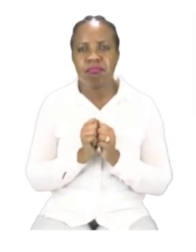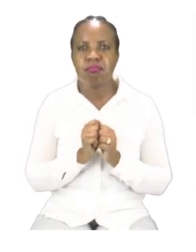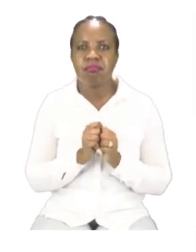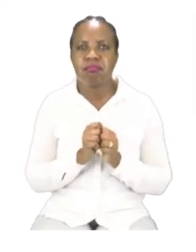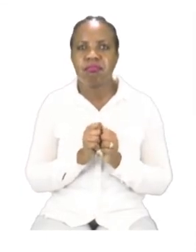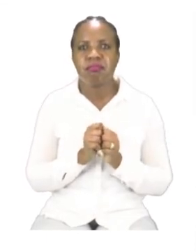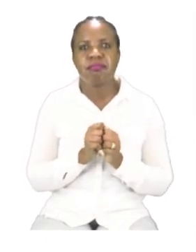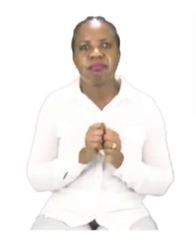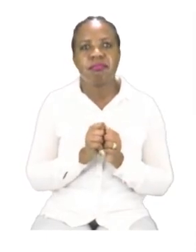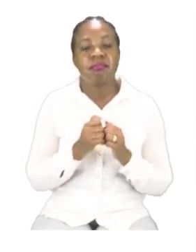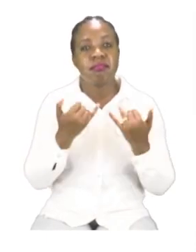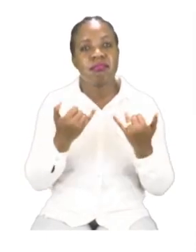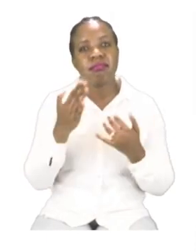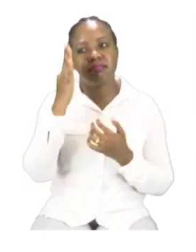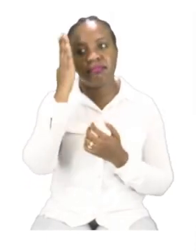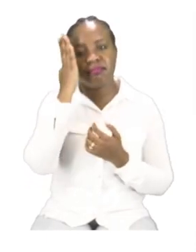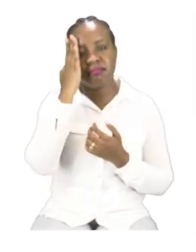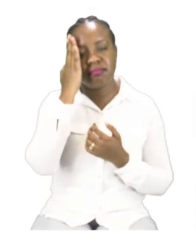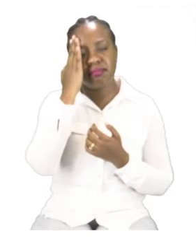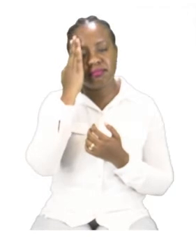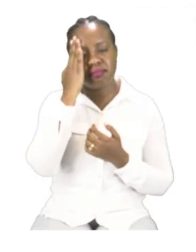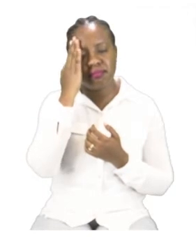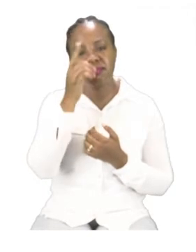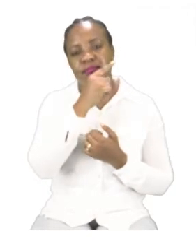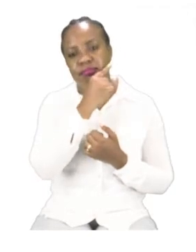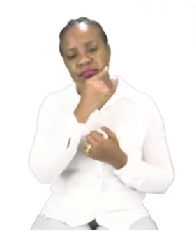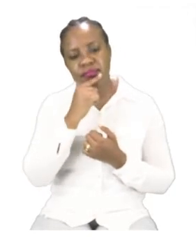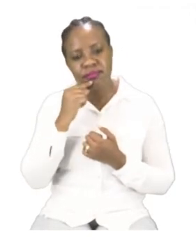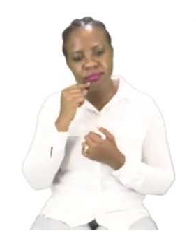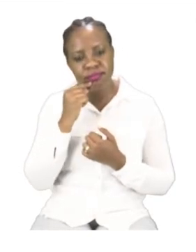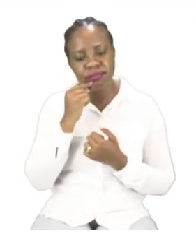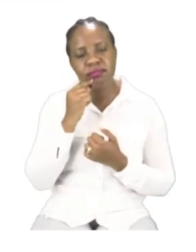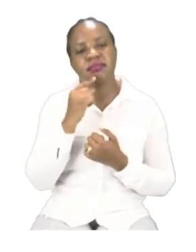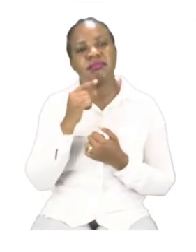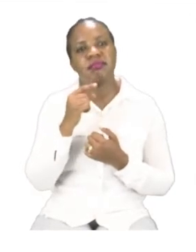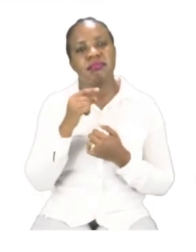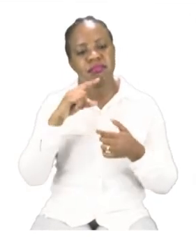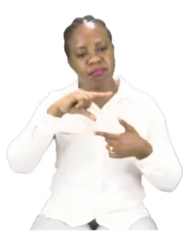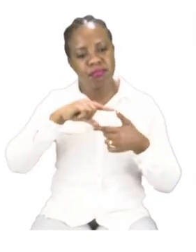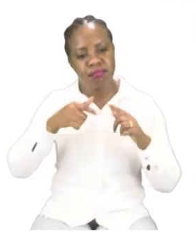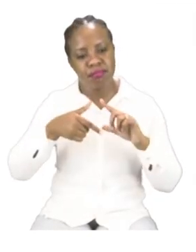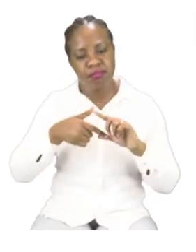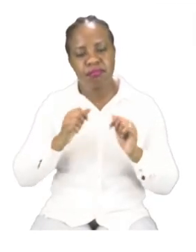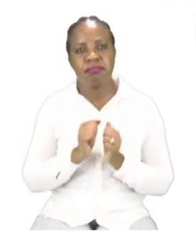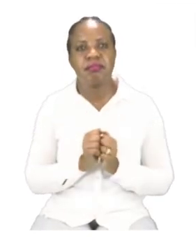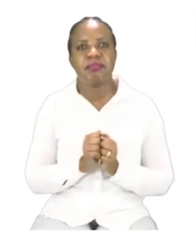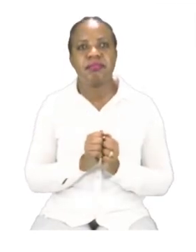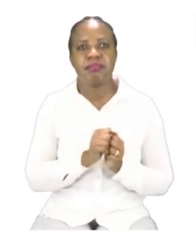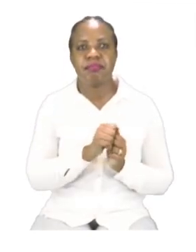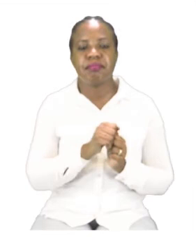now that we know our shapes, it is time to answer the questions. The first one says,